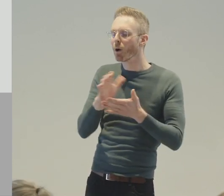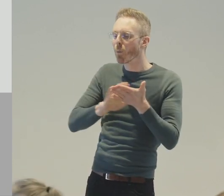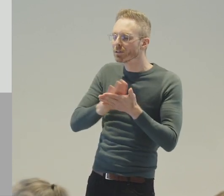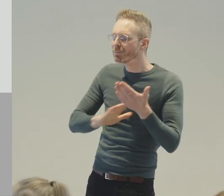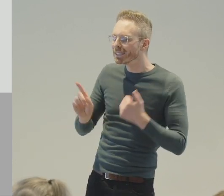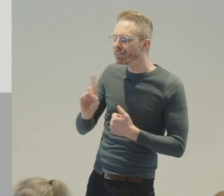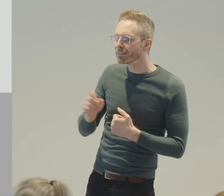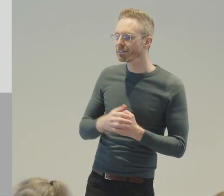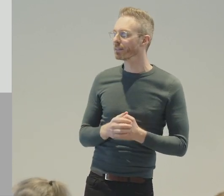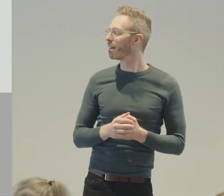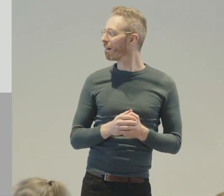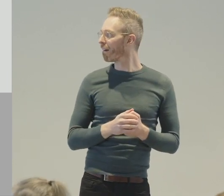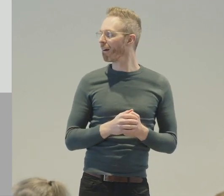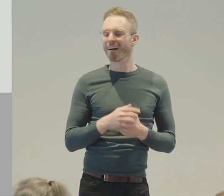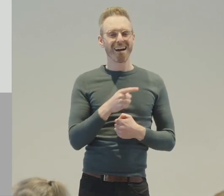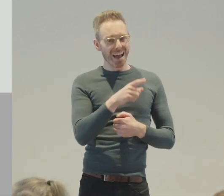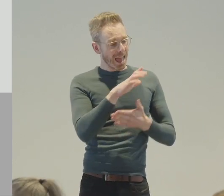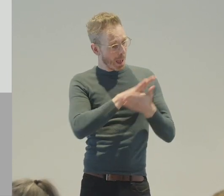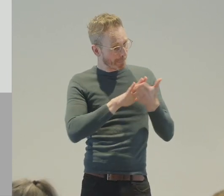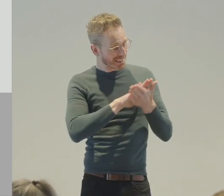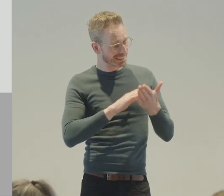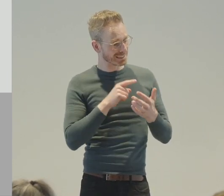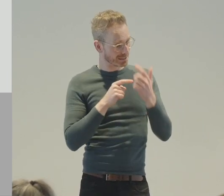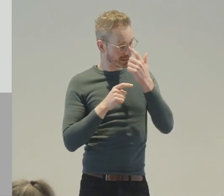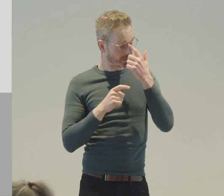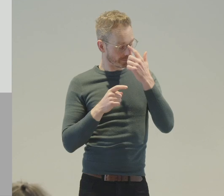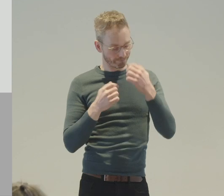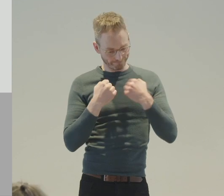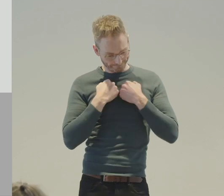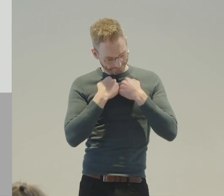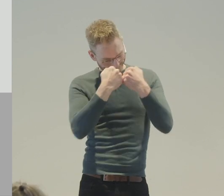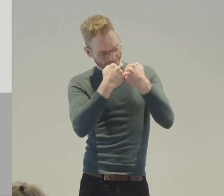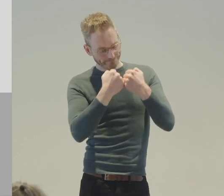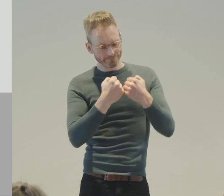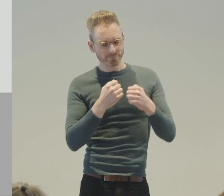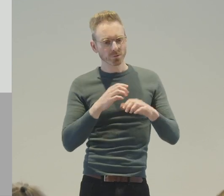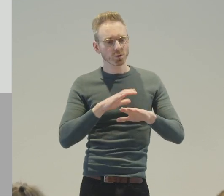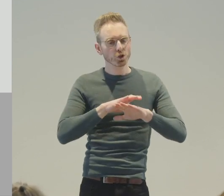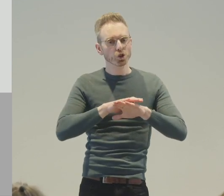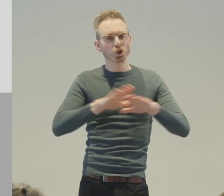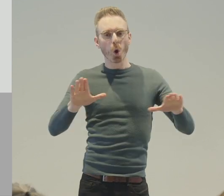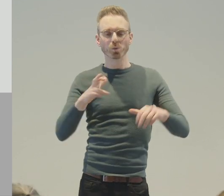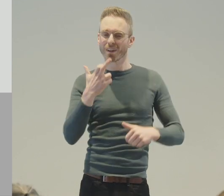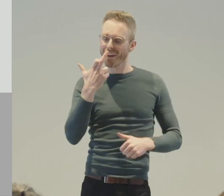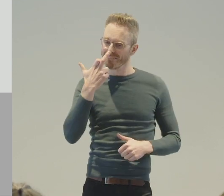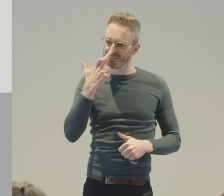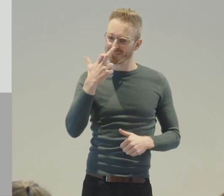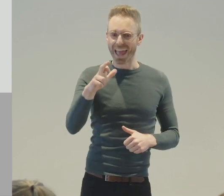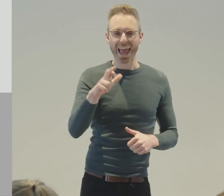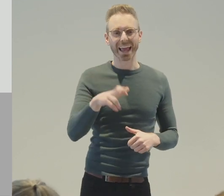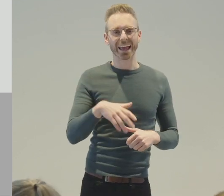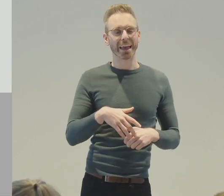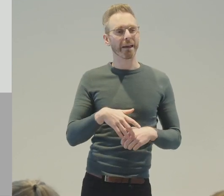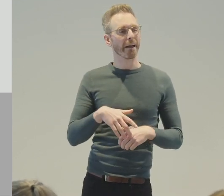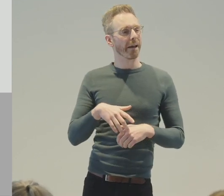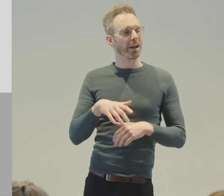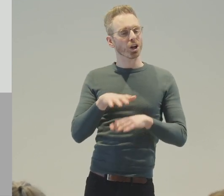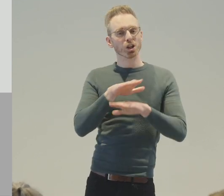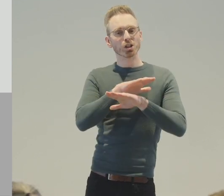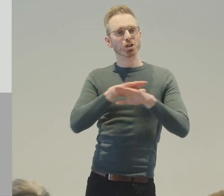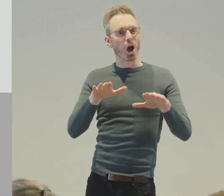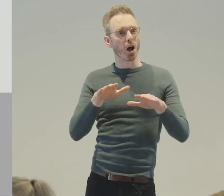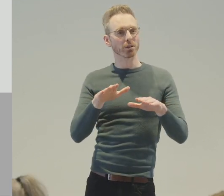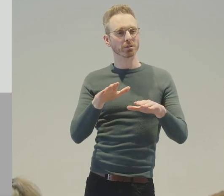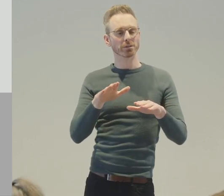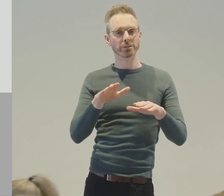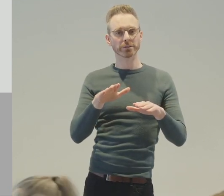know. I mean, it's not. Don't be like fake. You know. Be